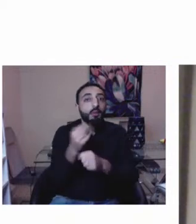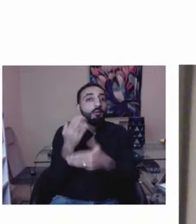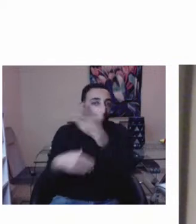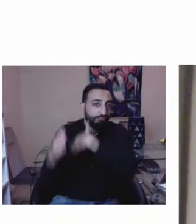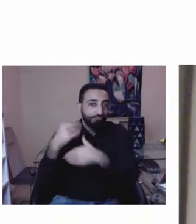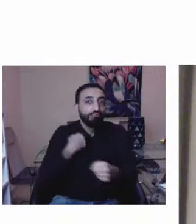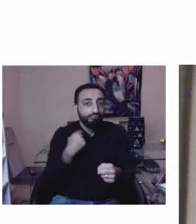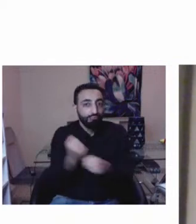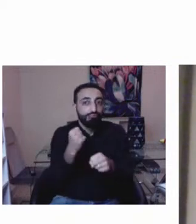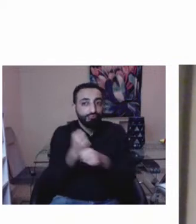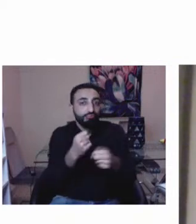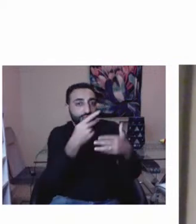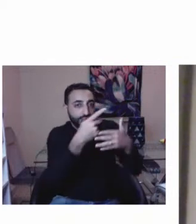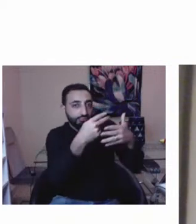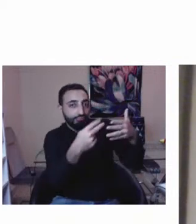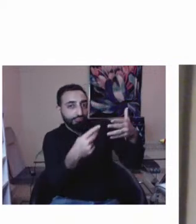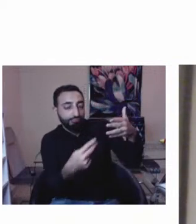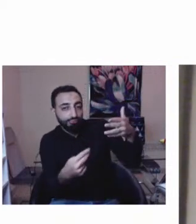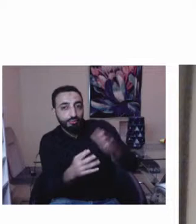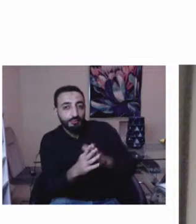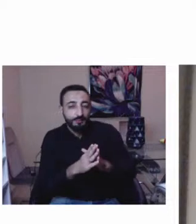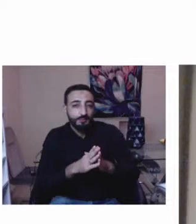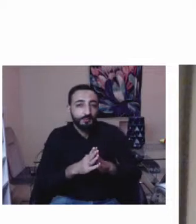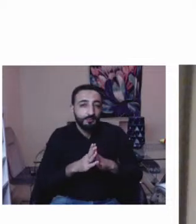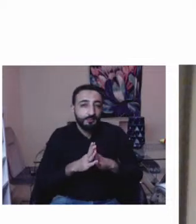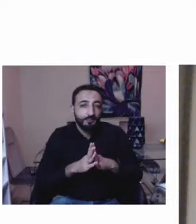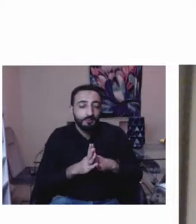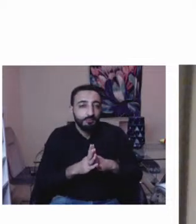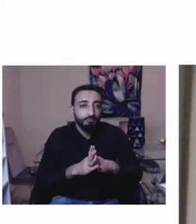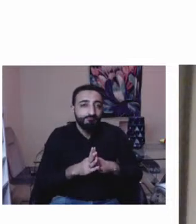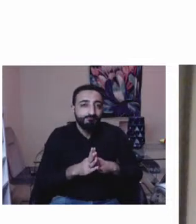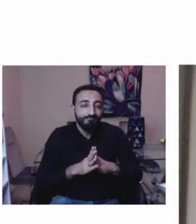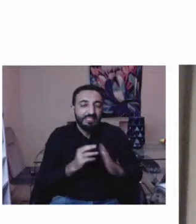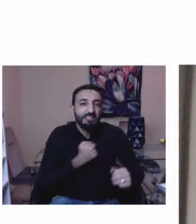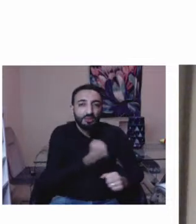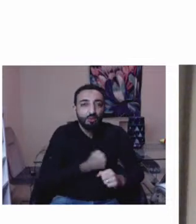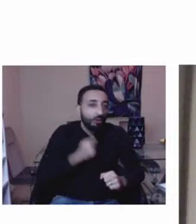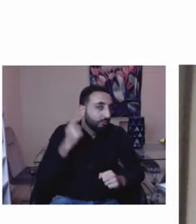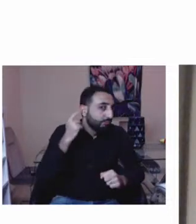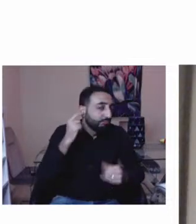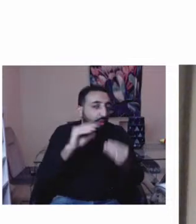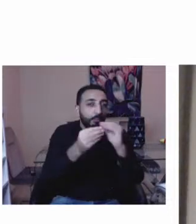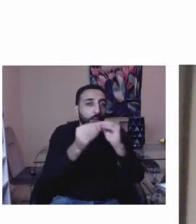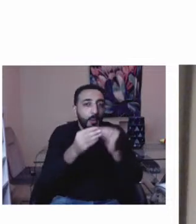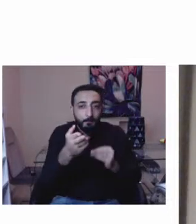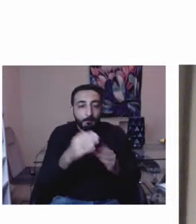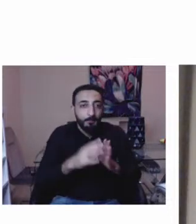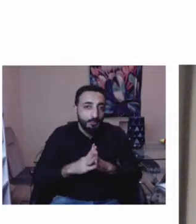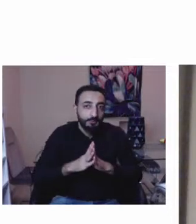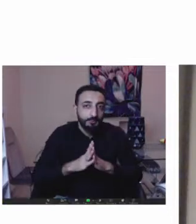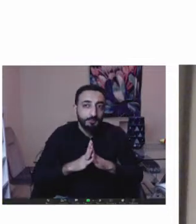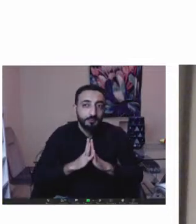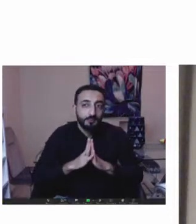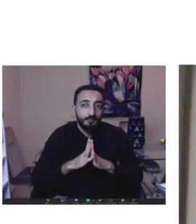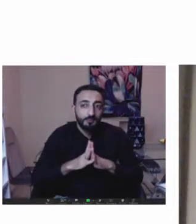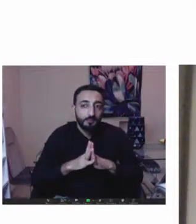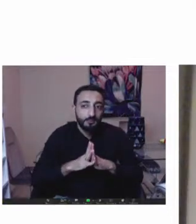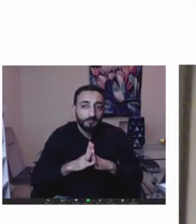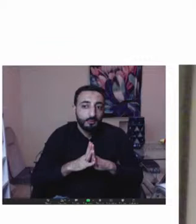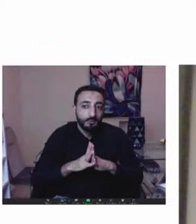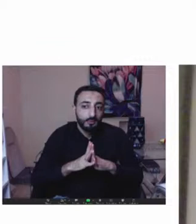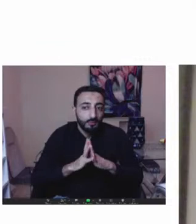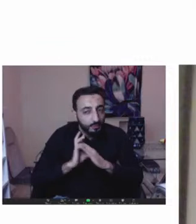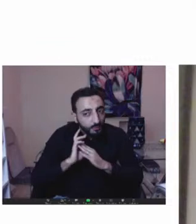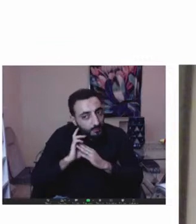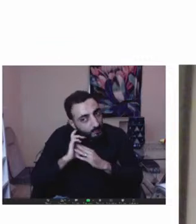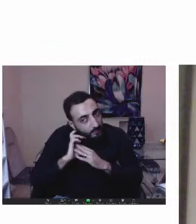like us. So in 2019, the small grant we received from GPAC was used in the organization of a